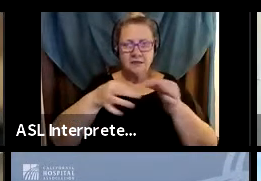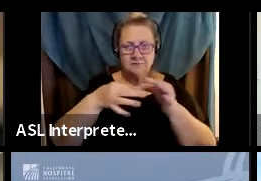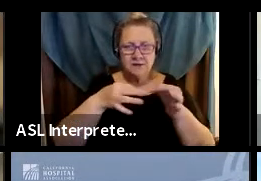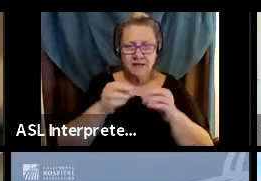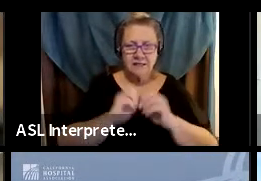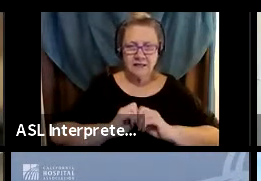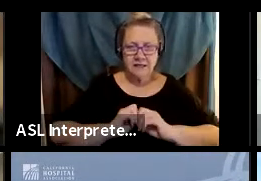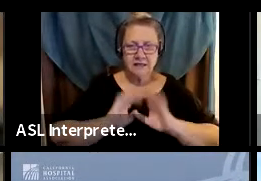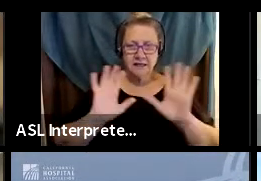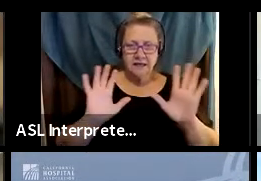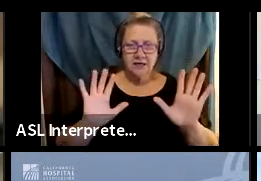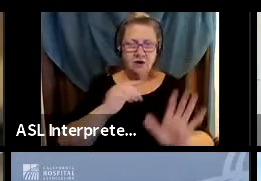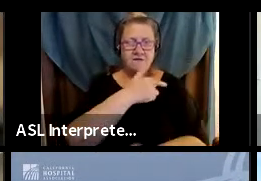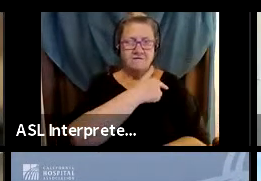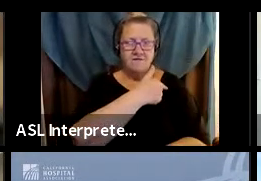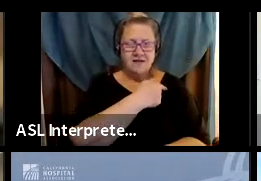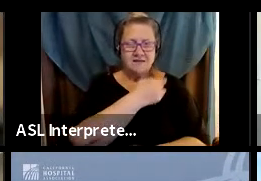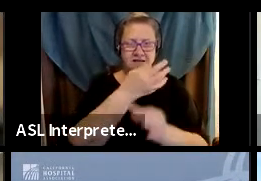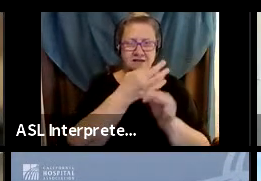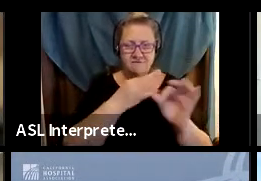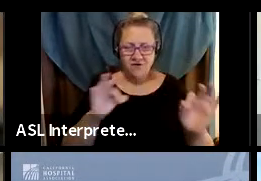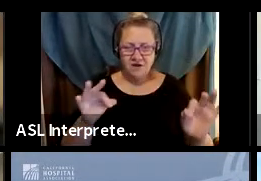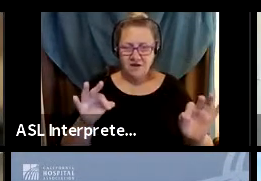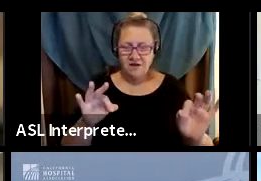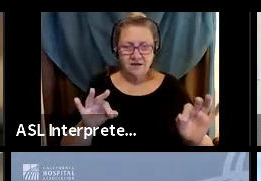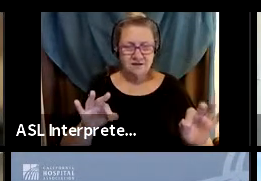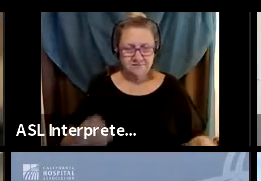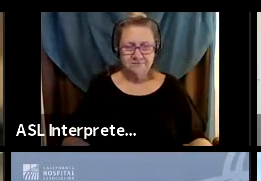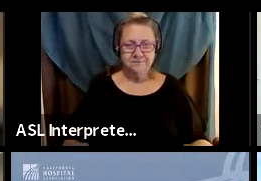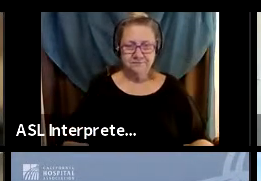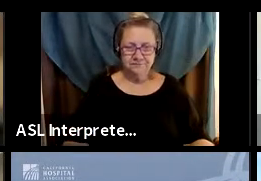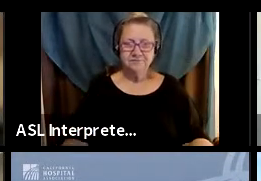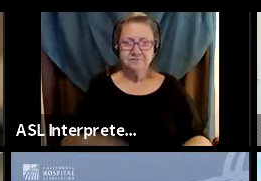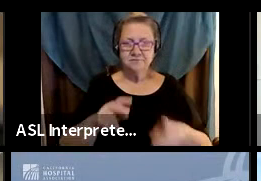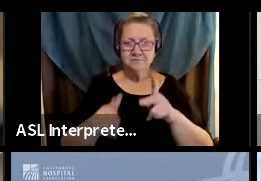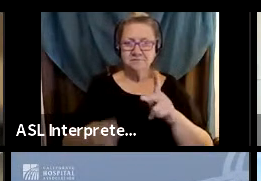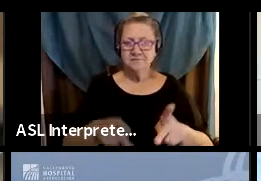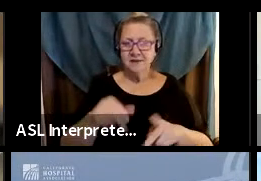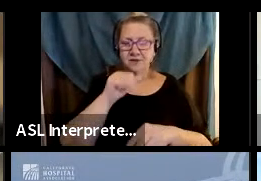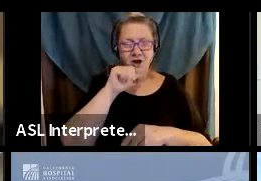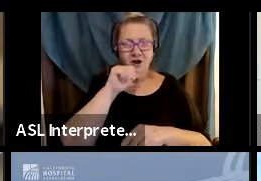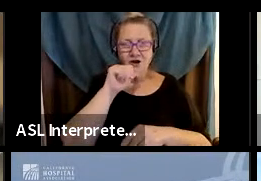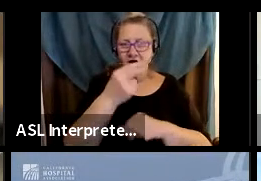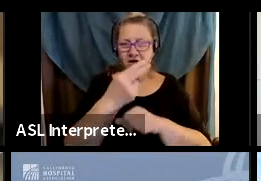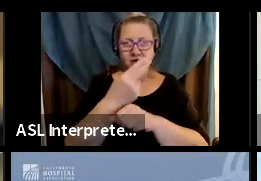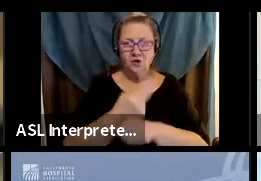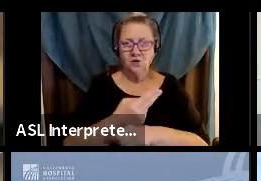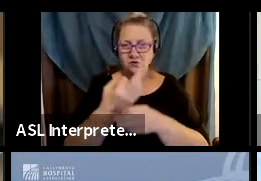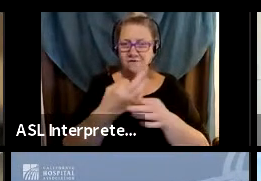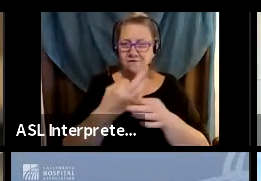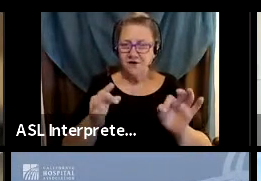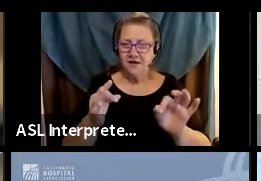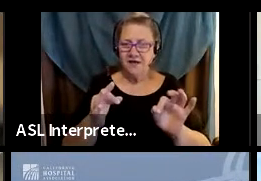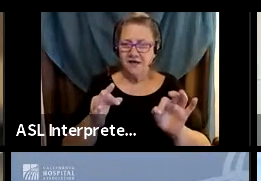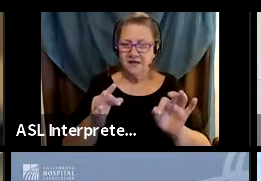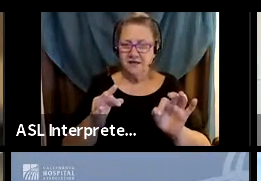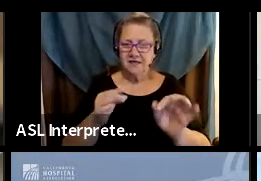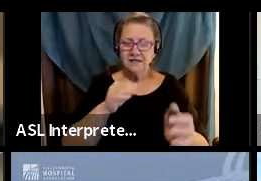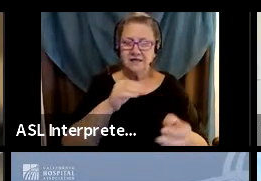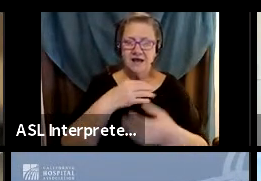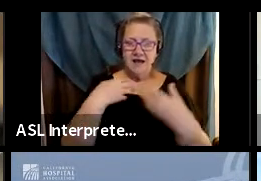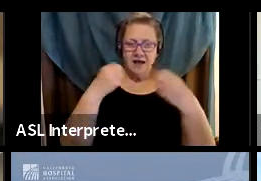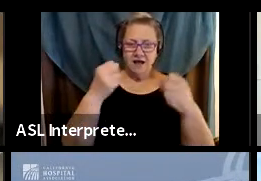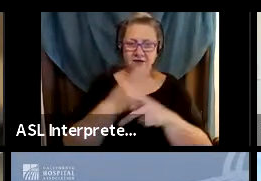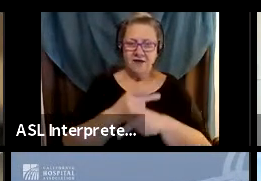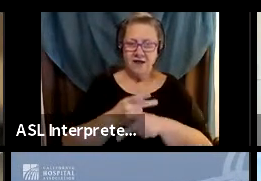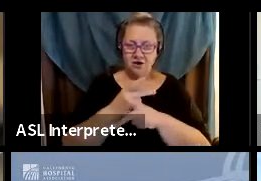that we're doing, I think that's going to be really helpful because, people are used to nothing in healthcare is free, right? So I think it's taking a lot to make sure